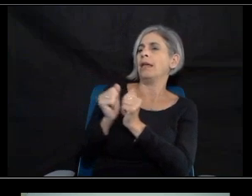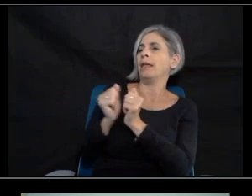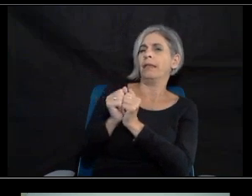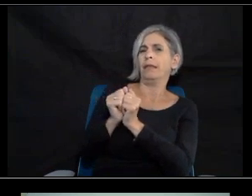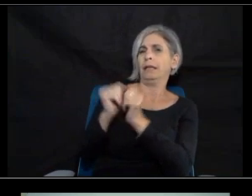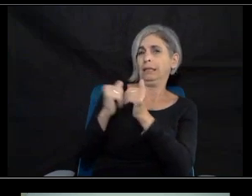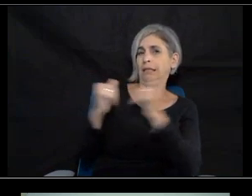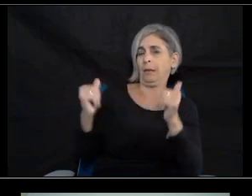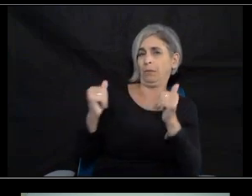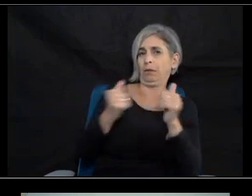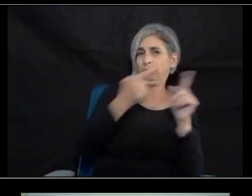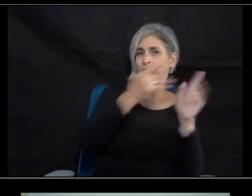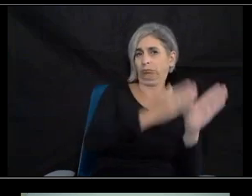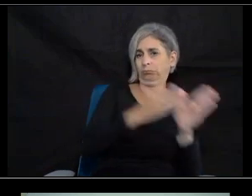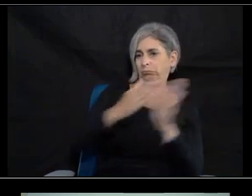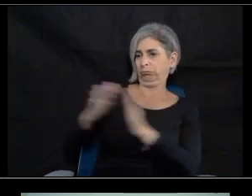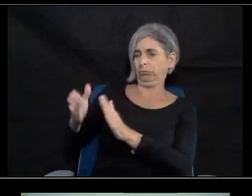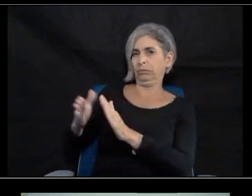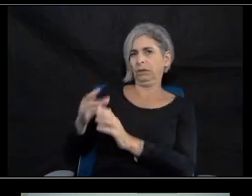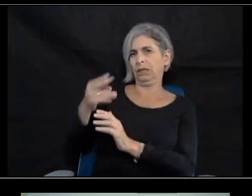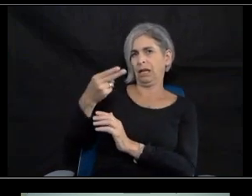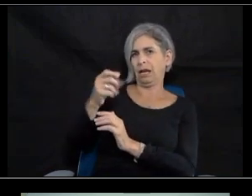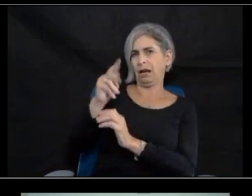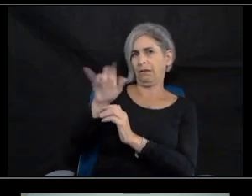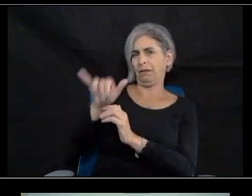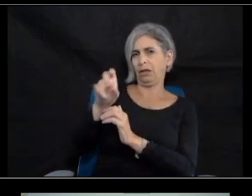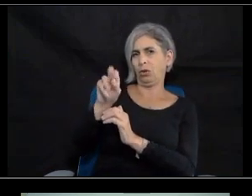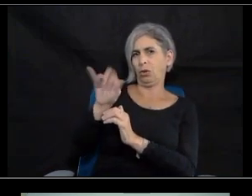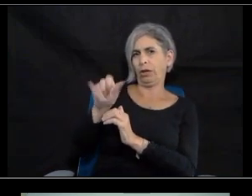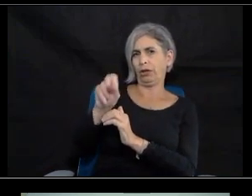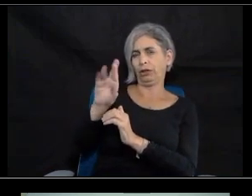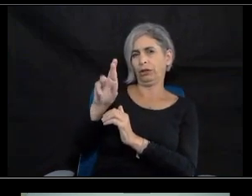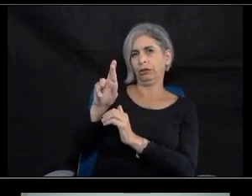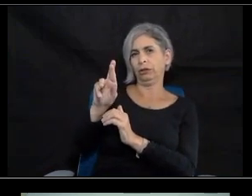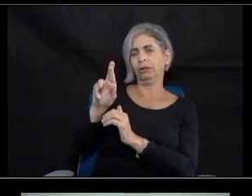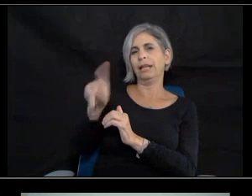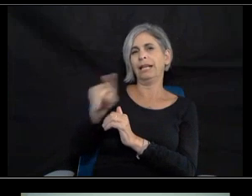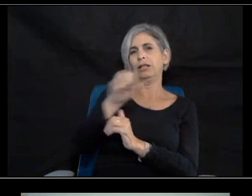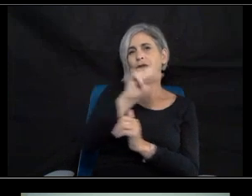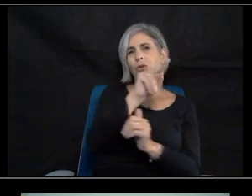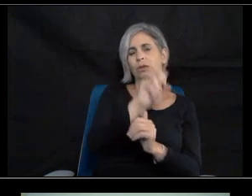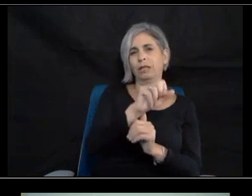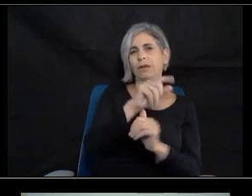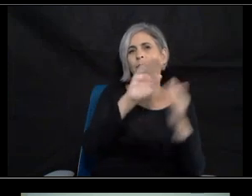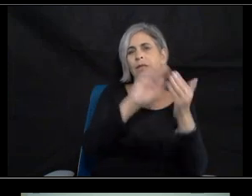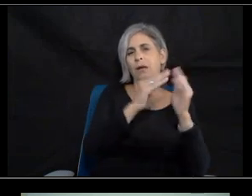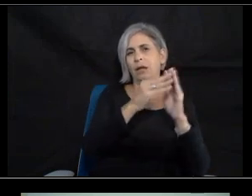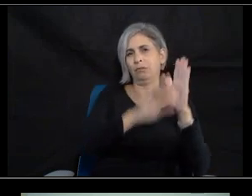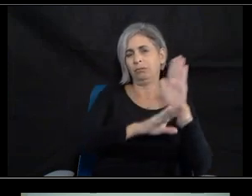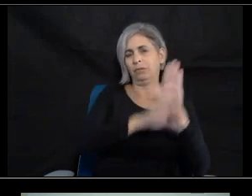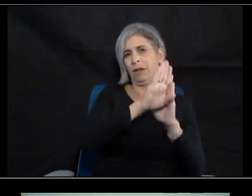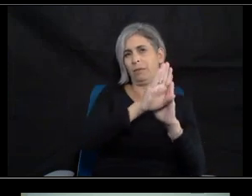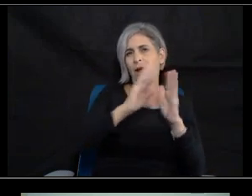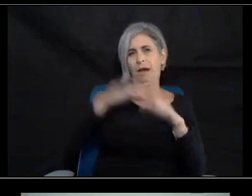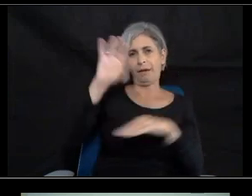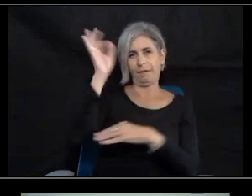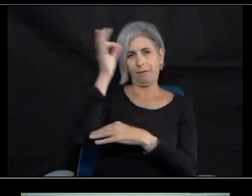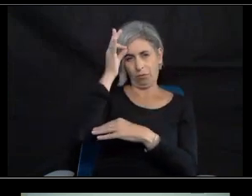separately from one another, but I spoke to Harvey Oyer Jr. and Susan Oyer just regarding some downtown development on Federal. And I